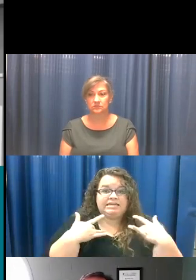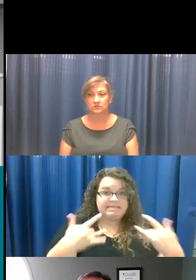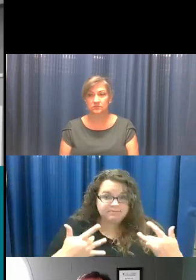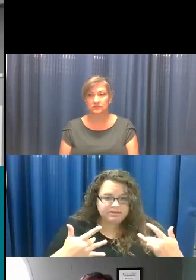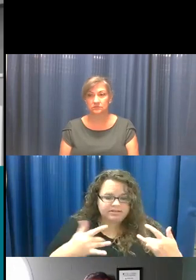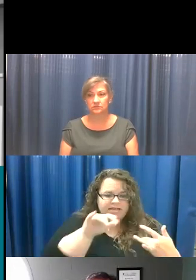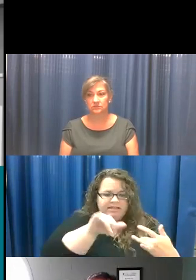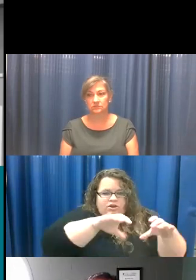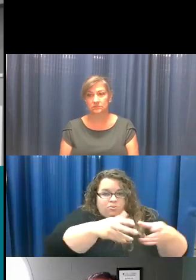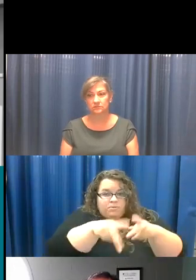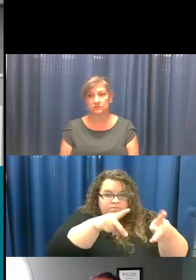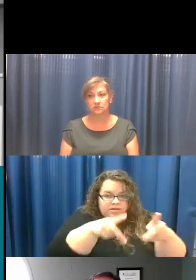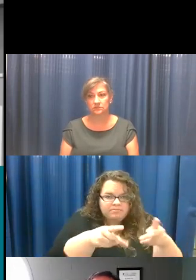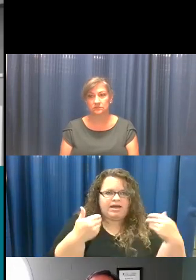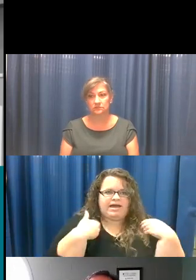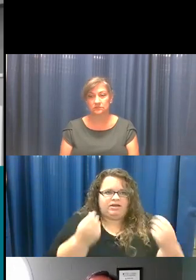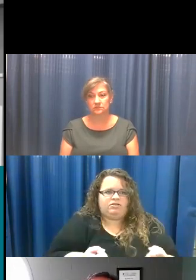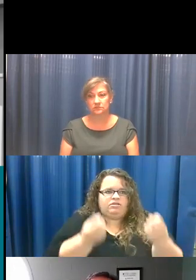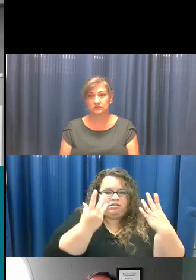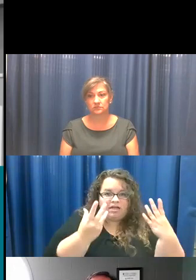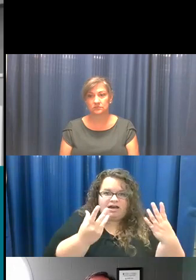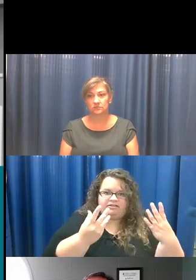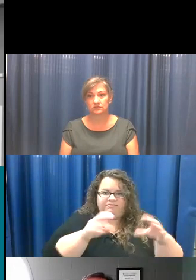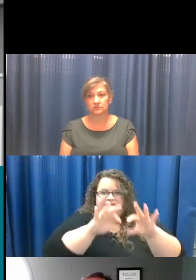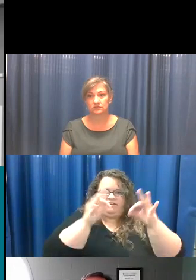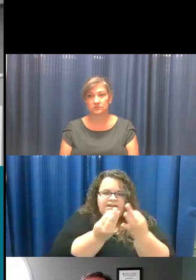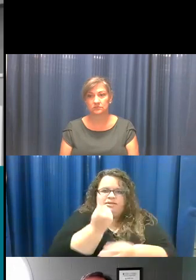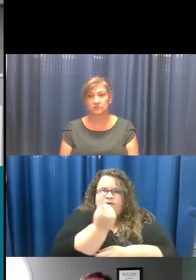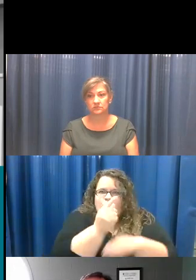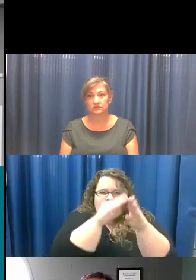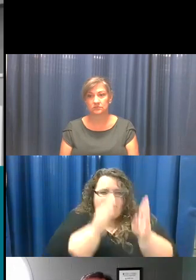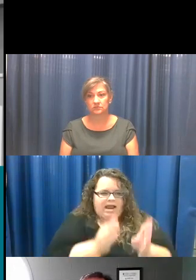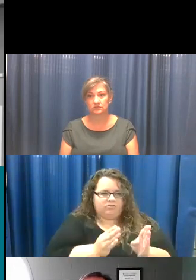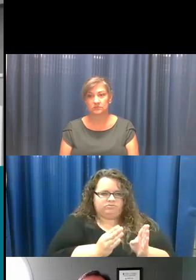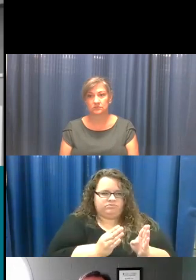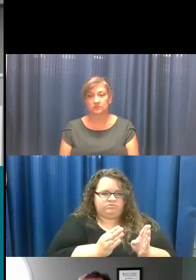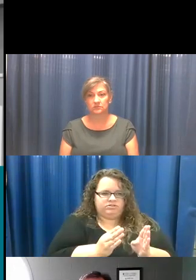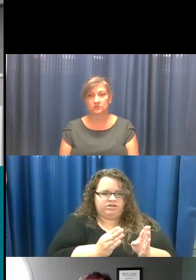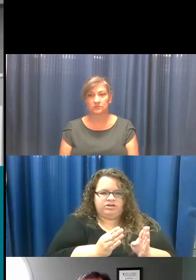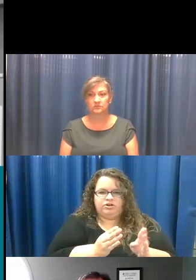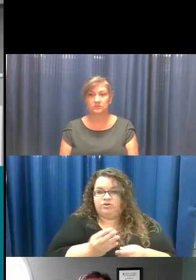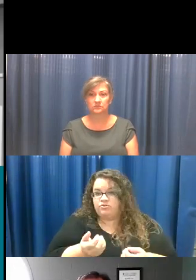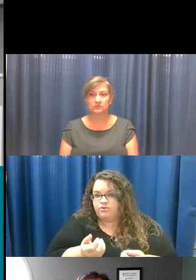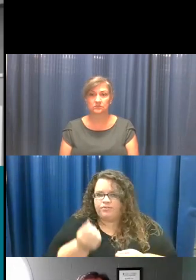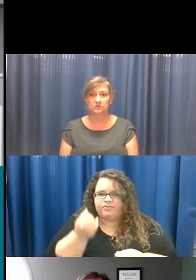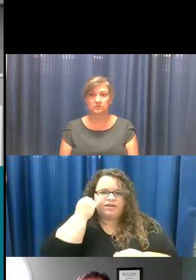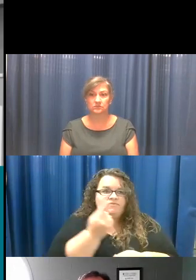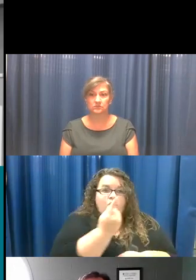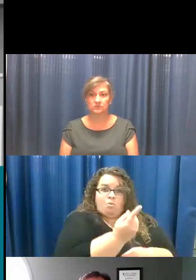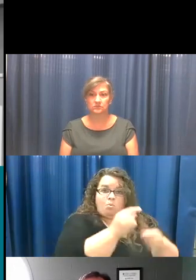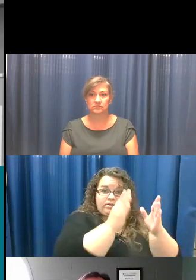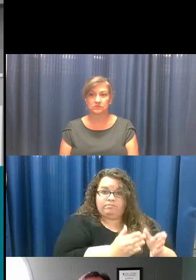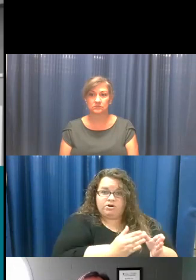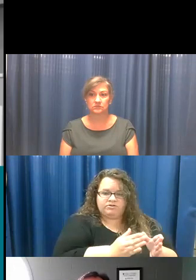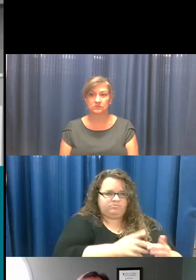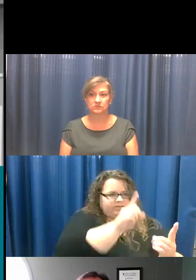homes. And so if one person in the home was working in a job or a position where they had direct contact with the